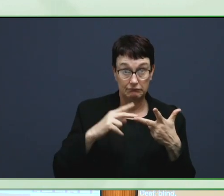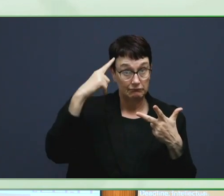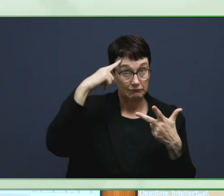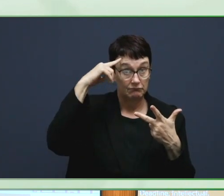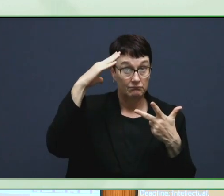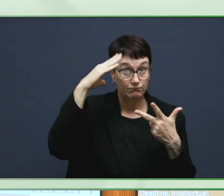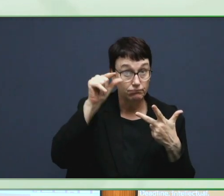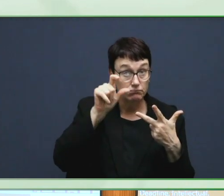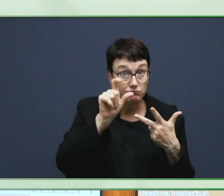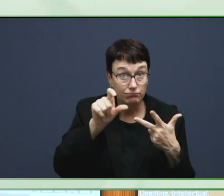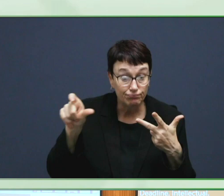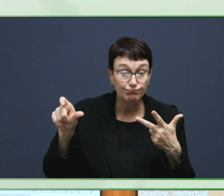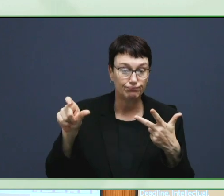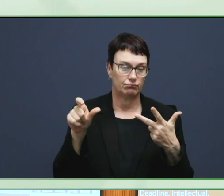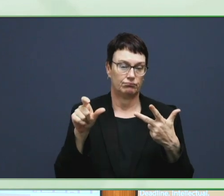and